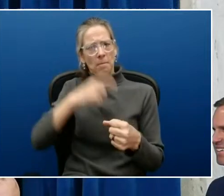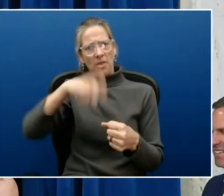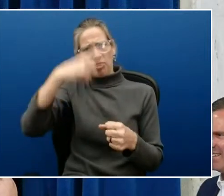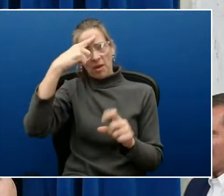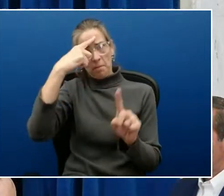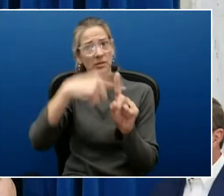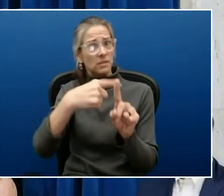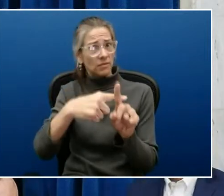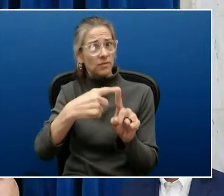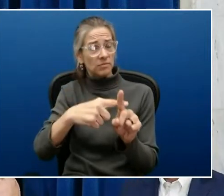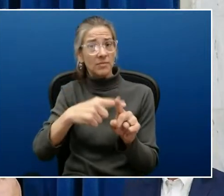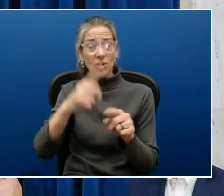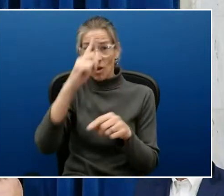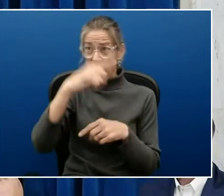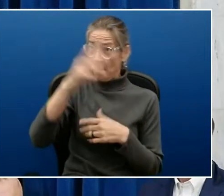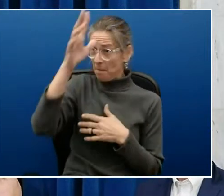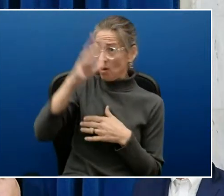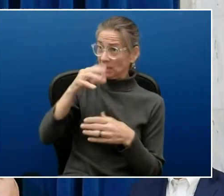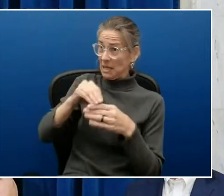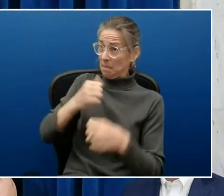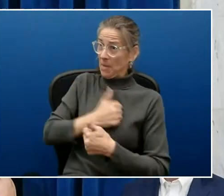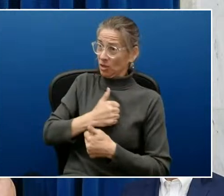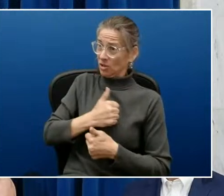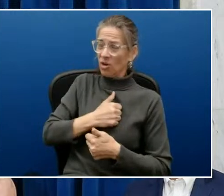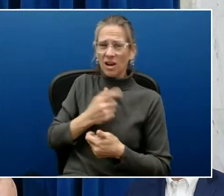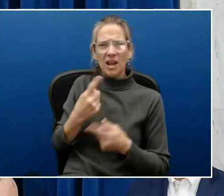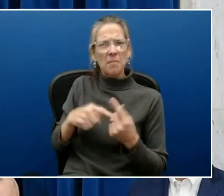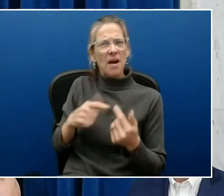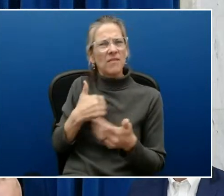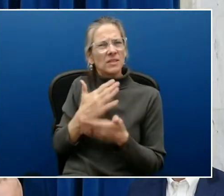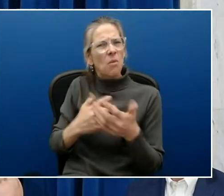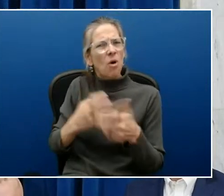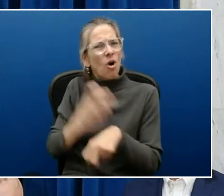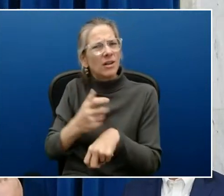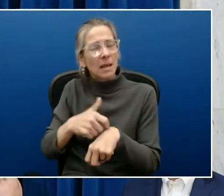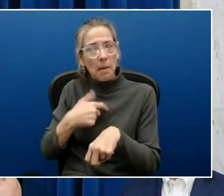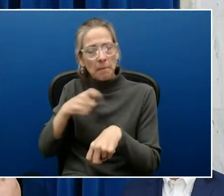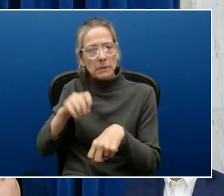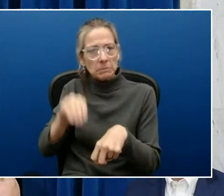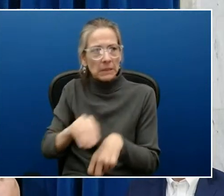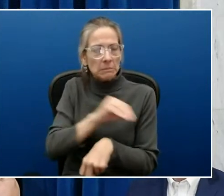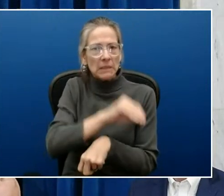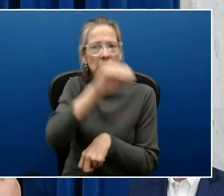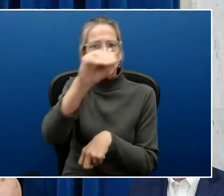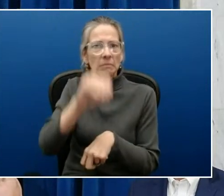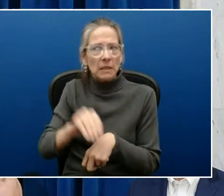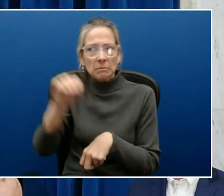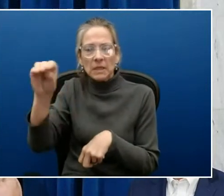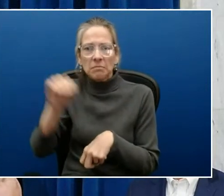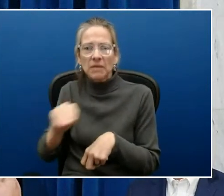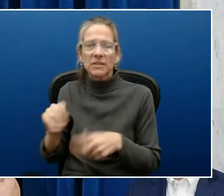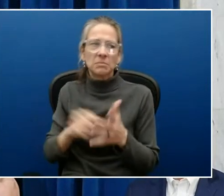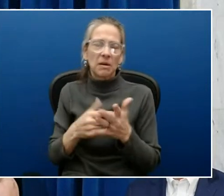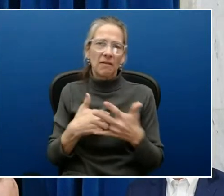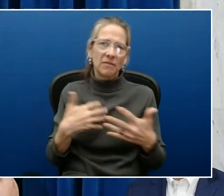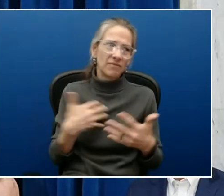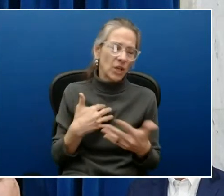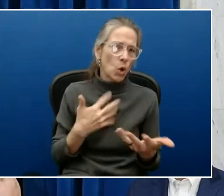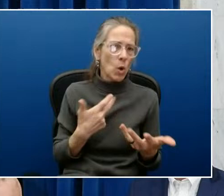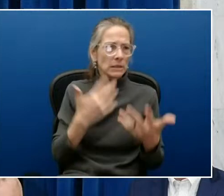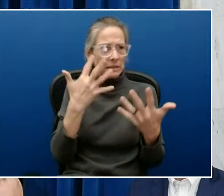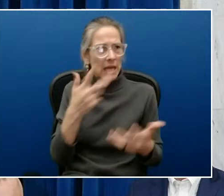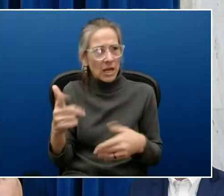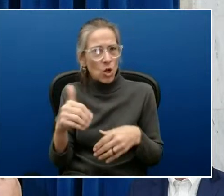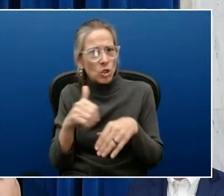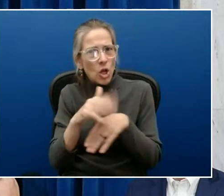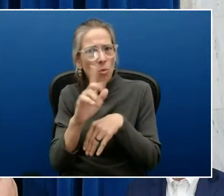with hardships, constantly moving and never being able to stay in one school or neighborhood, or the fears and sadness that come with deployments. But after you get